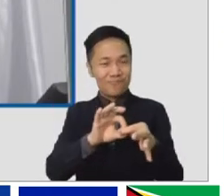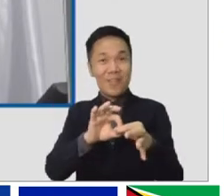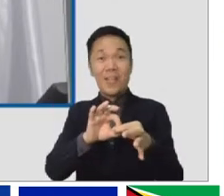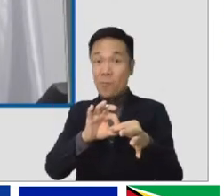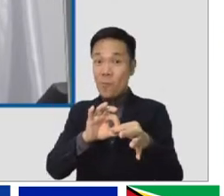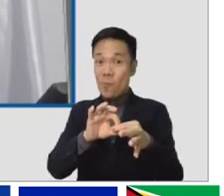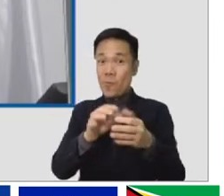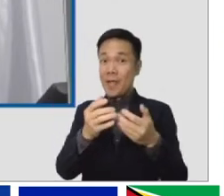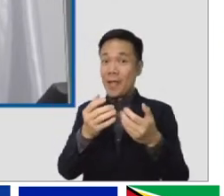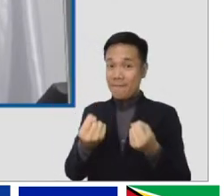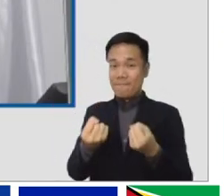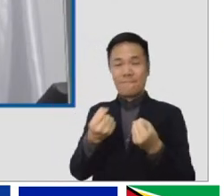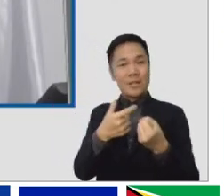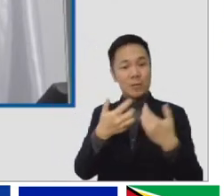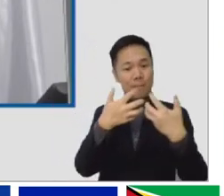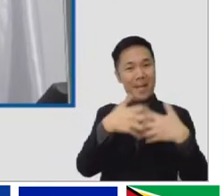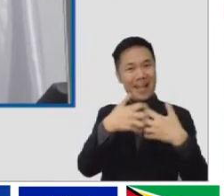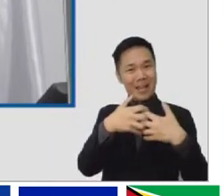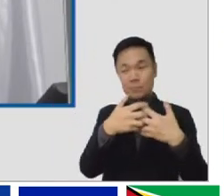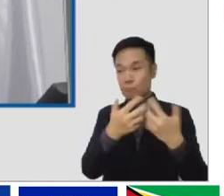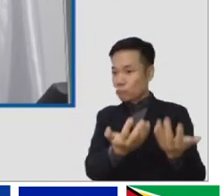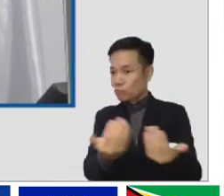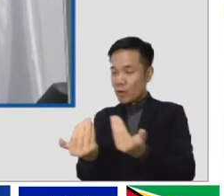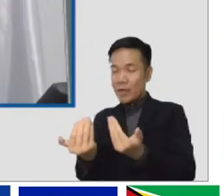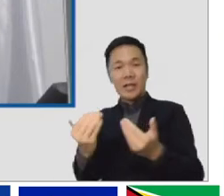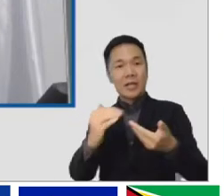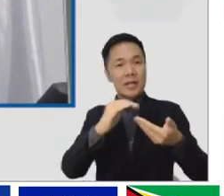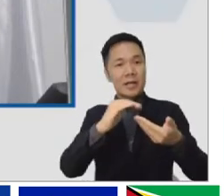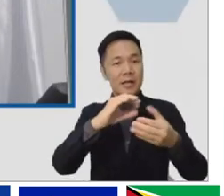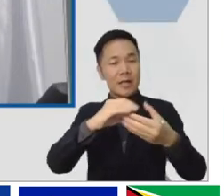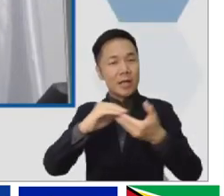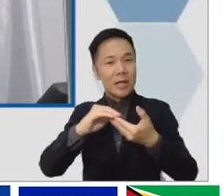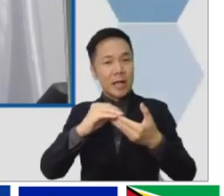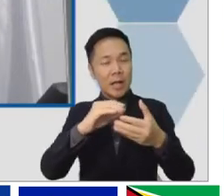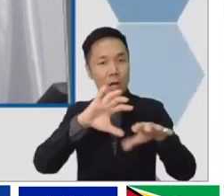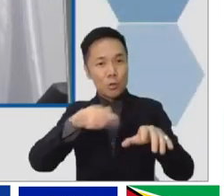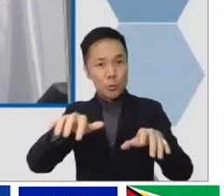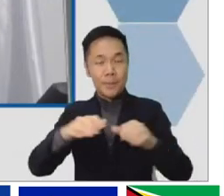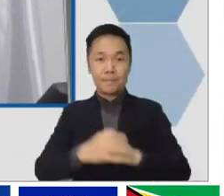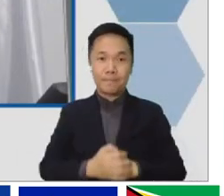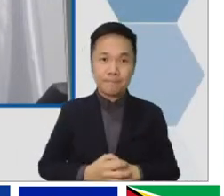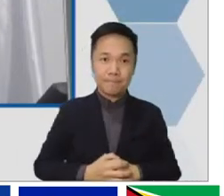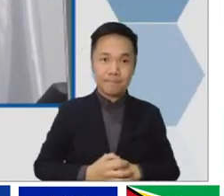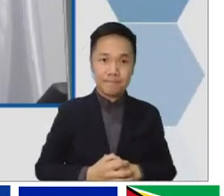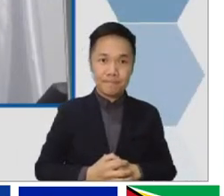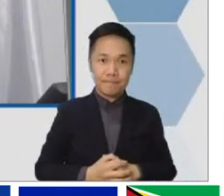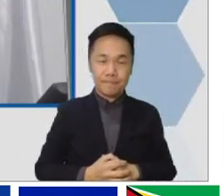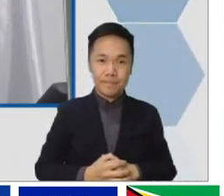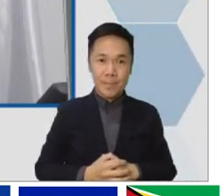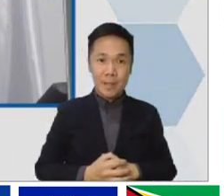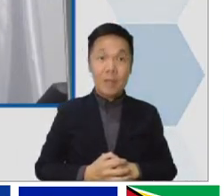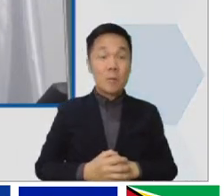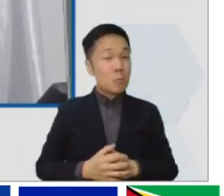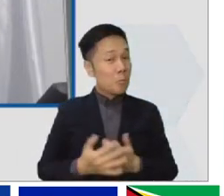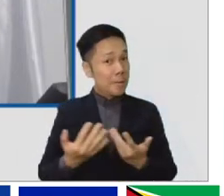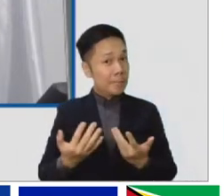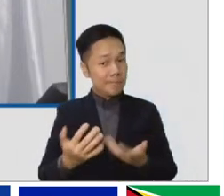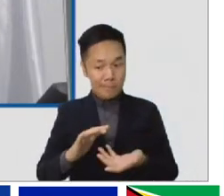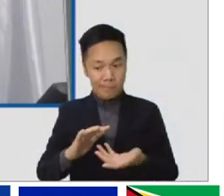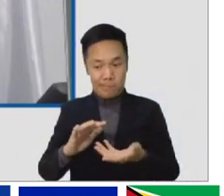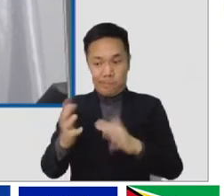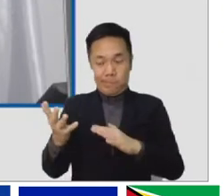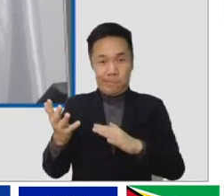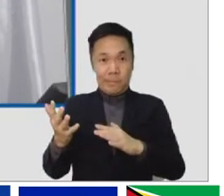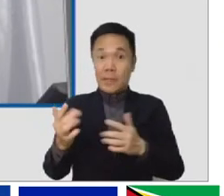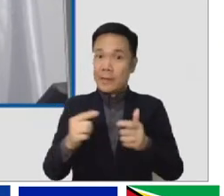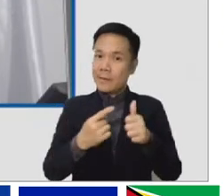During the different emergencies that we had in our region, due to the earthquakes, Eta, Iota,